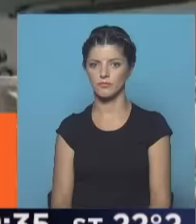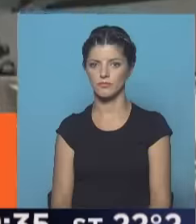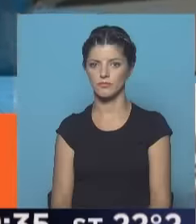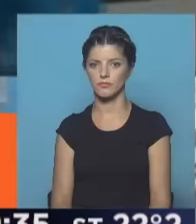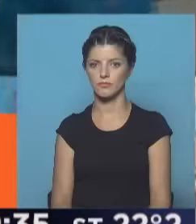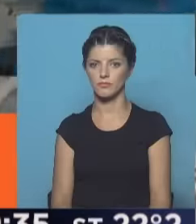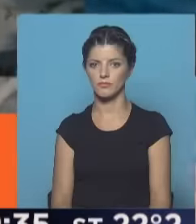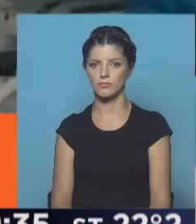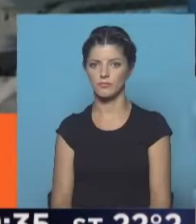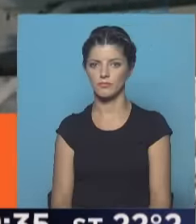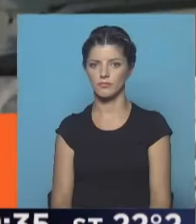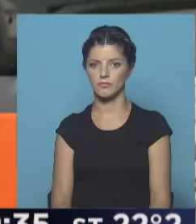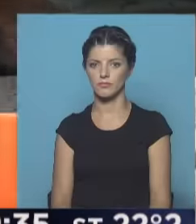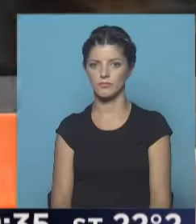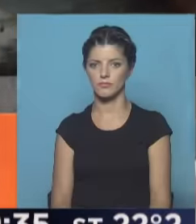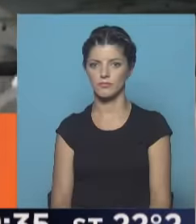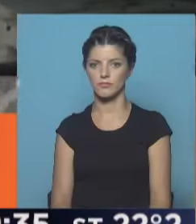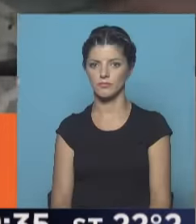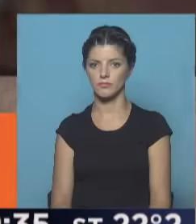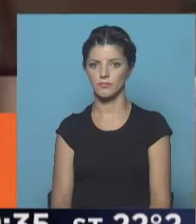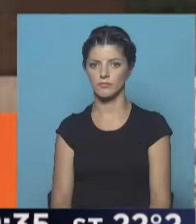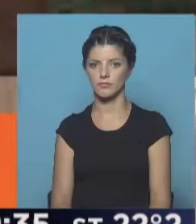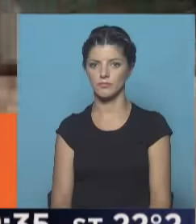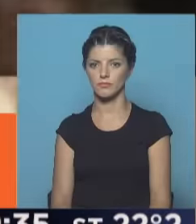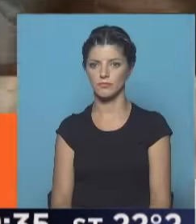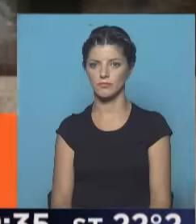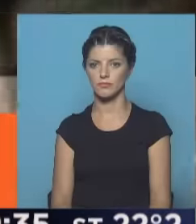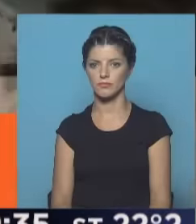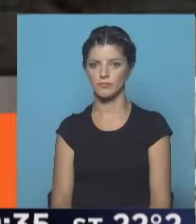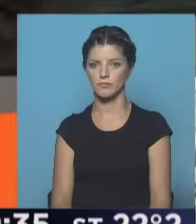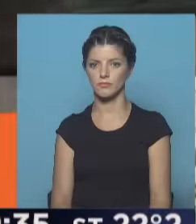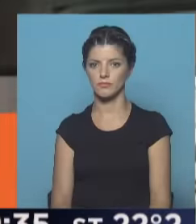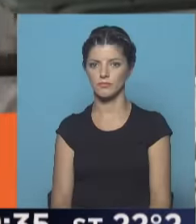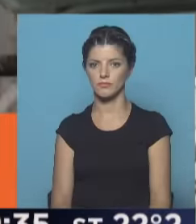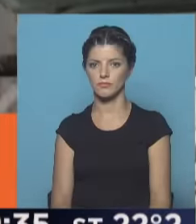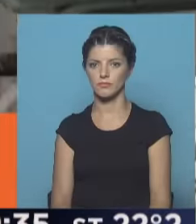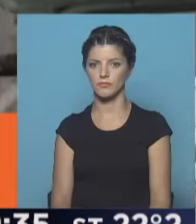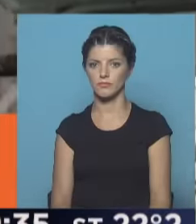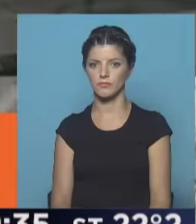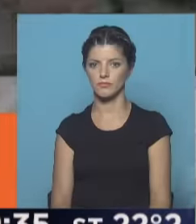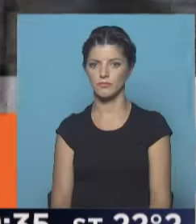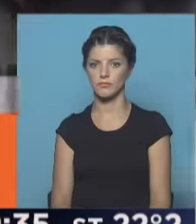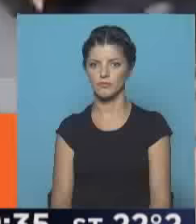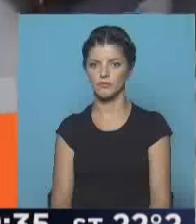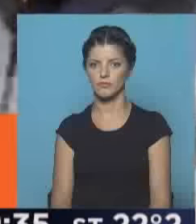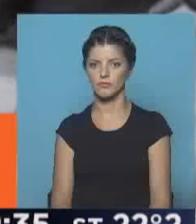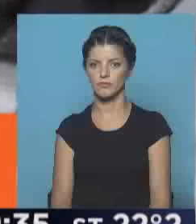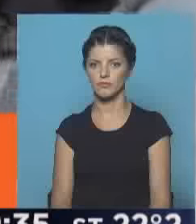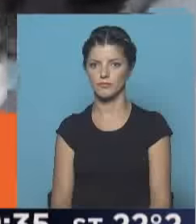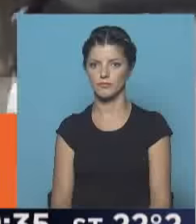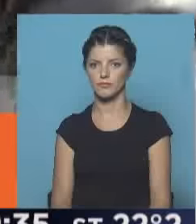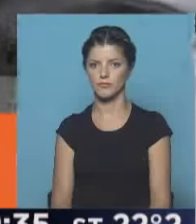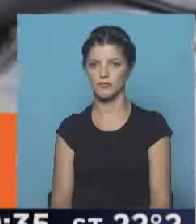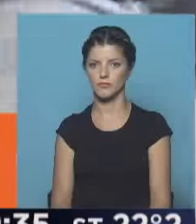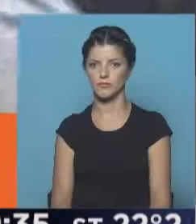is Hillary Clinton. Whenever they ask a question of what you're going to do to make America great again, Hillary Clinton, Hillary Clinton, Hillary Clinton. ¿De dónde sos?